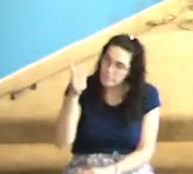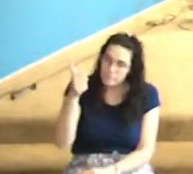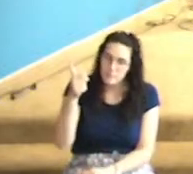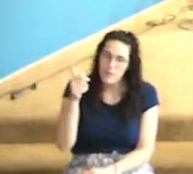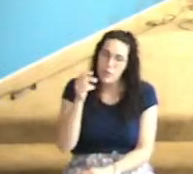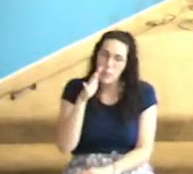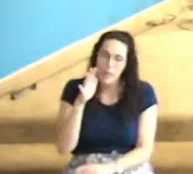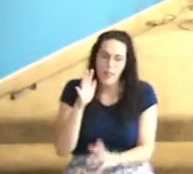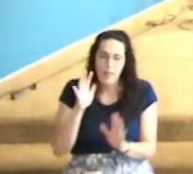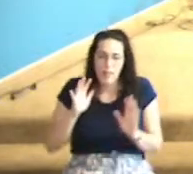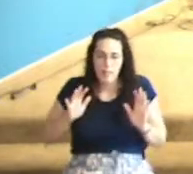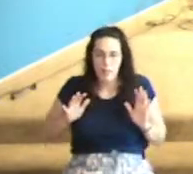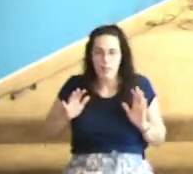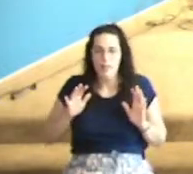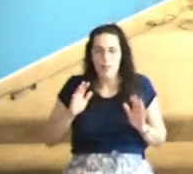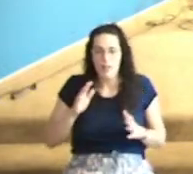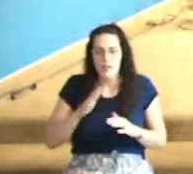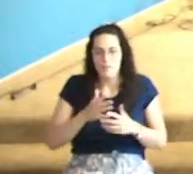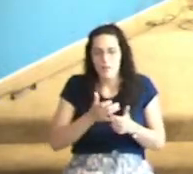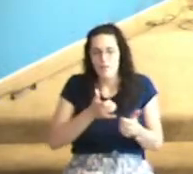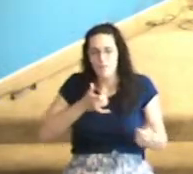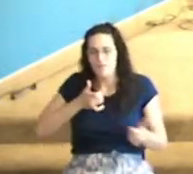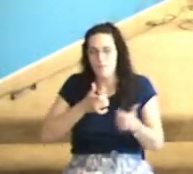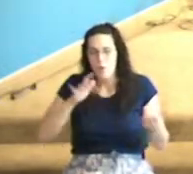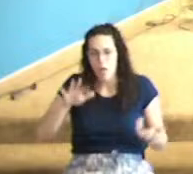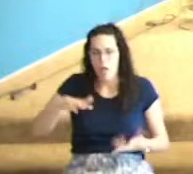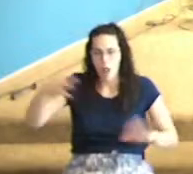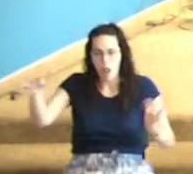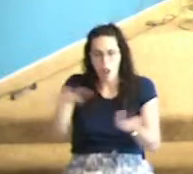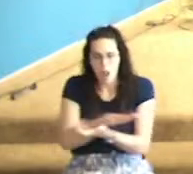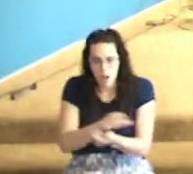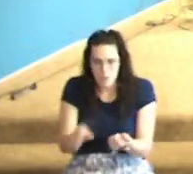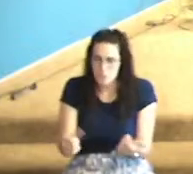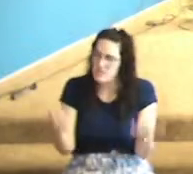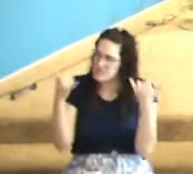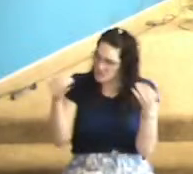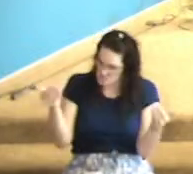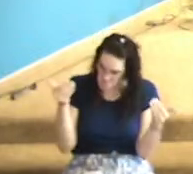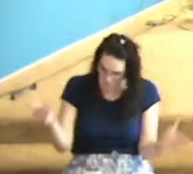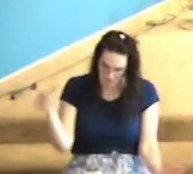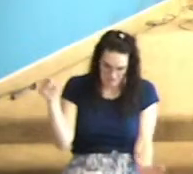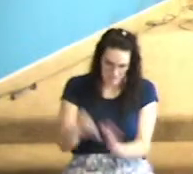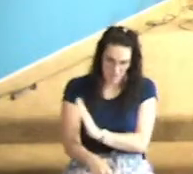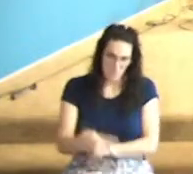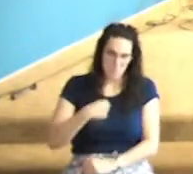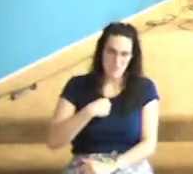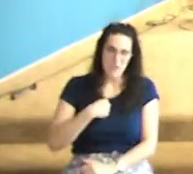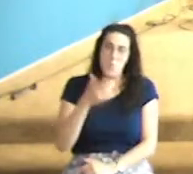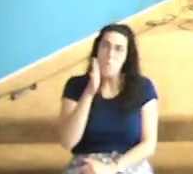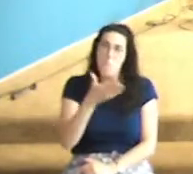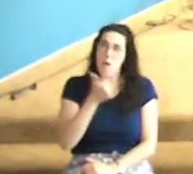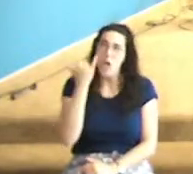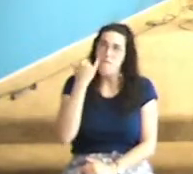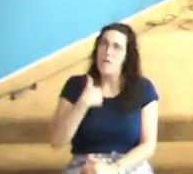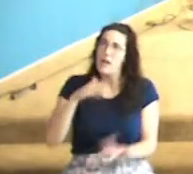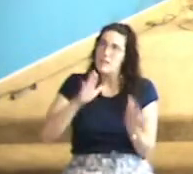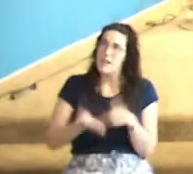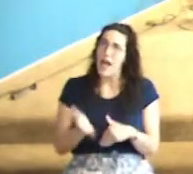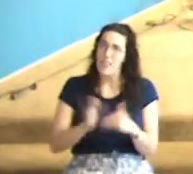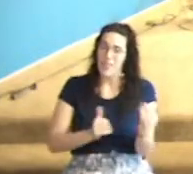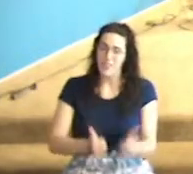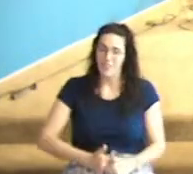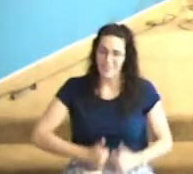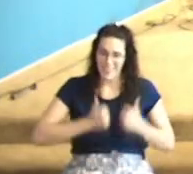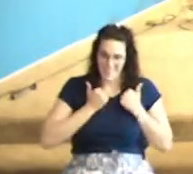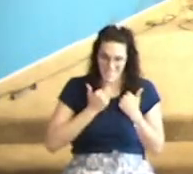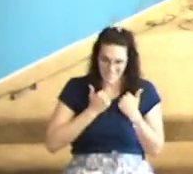from sending calamity. Now, Lord, take away my life, for it is better for me to die than to live. Did you hear what